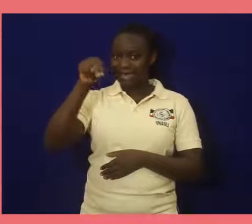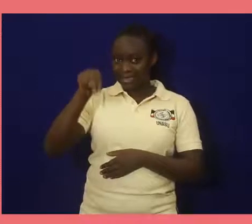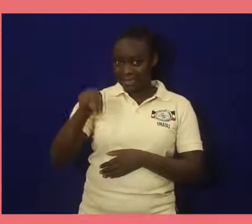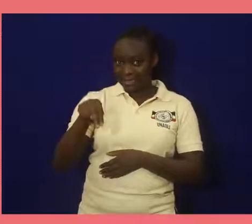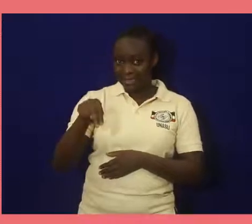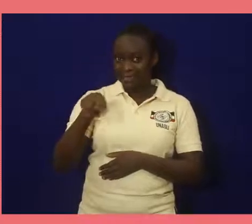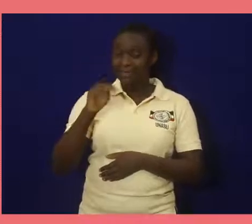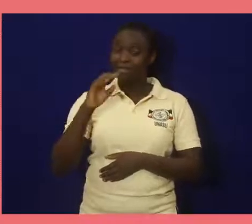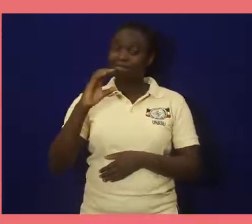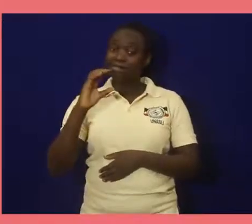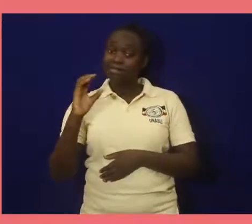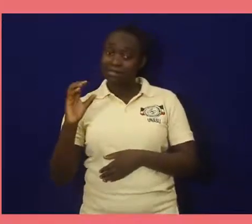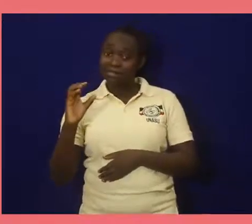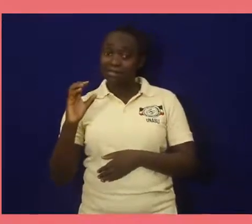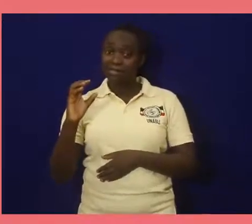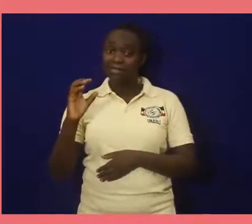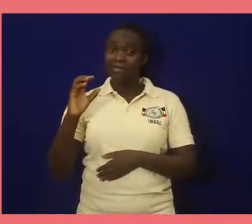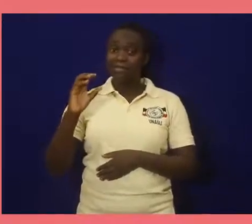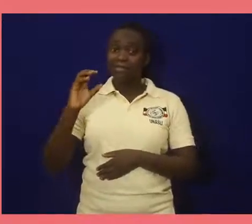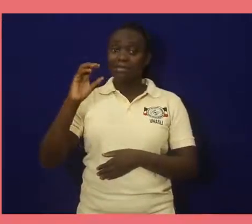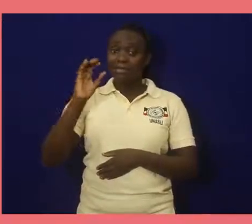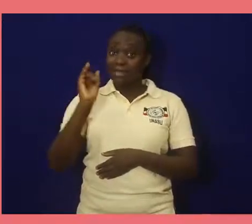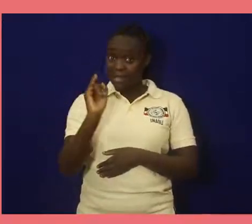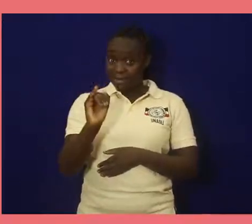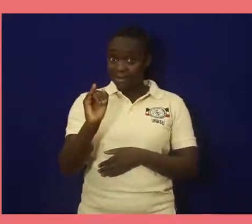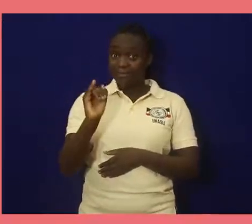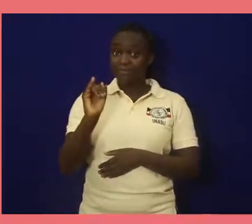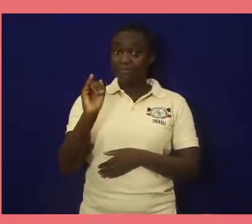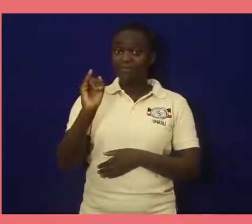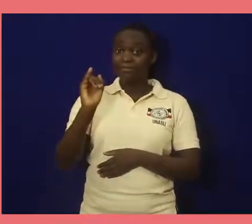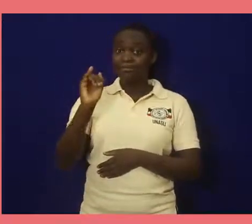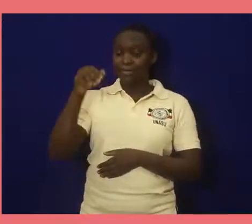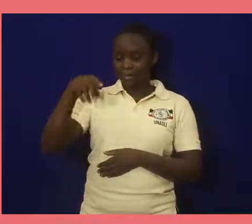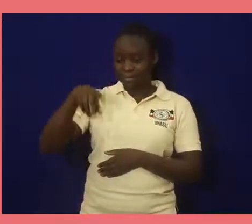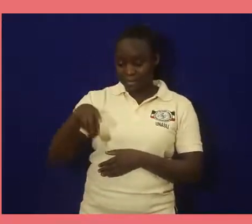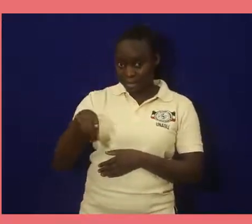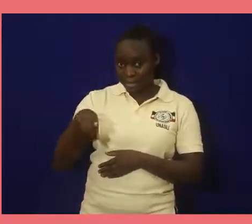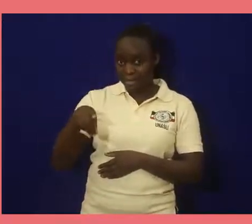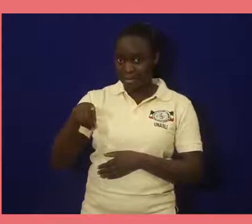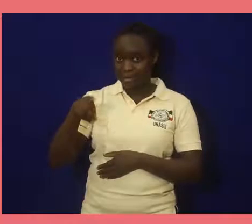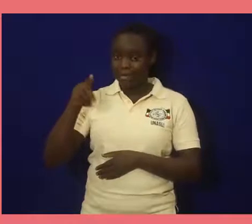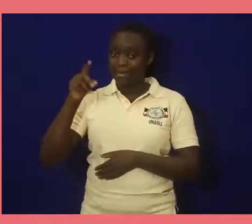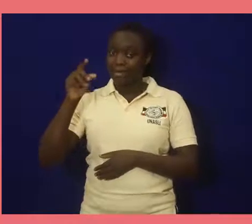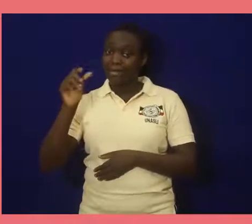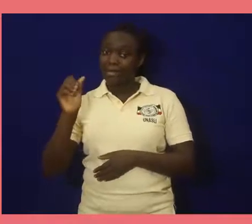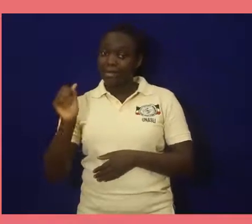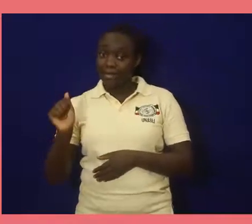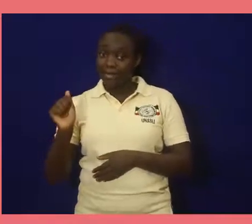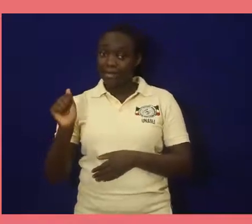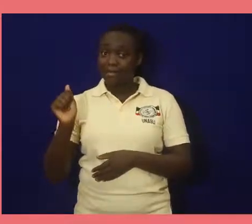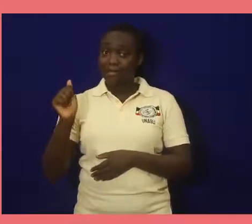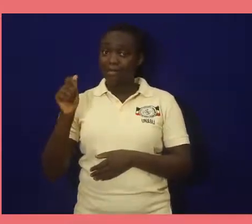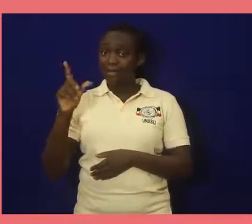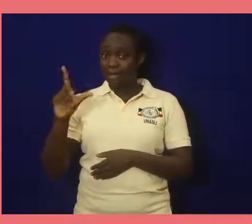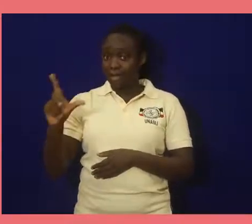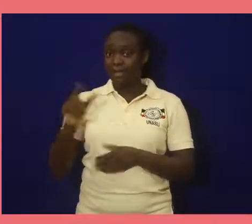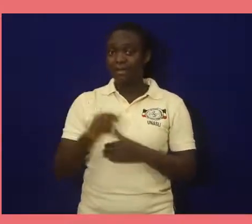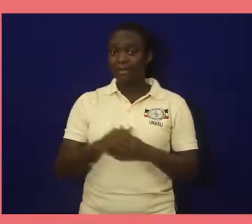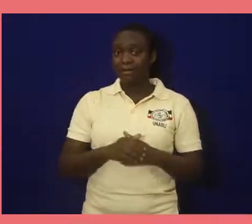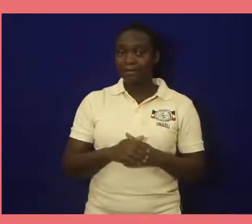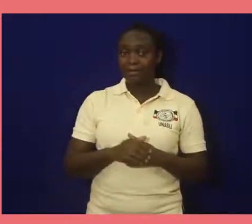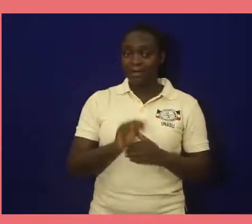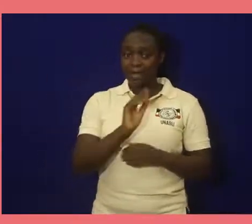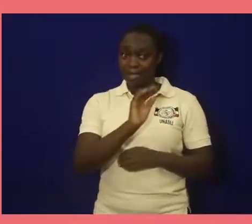I N C I P